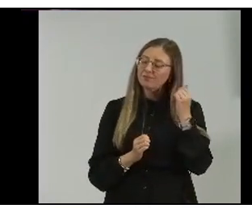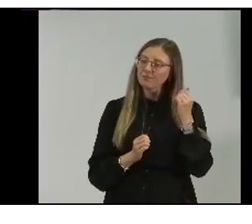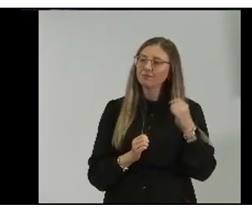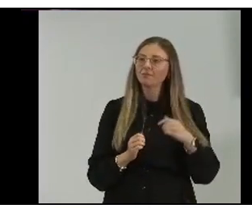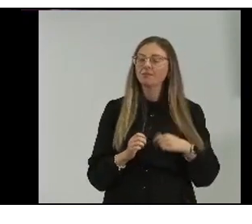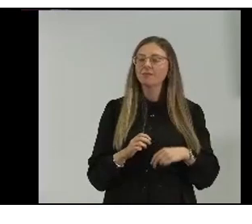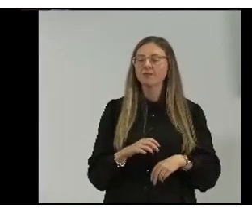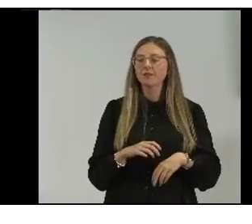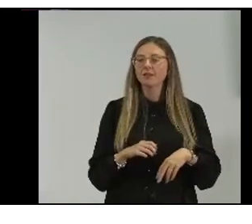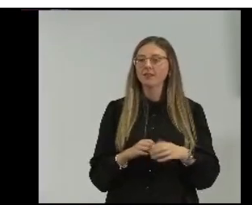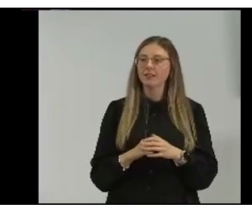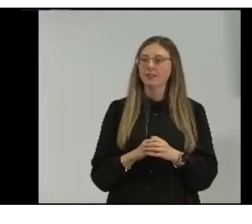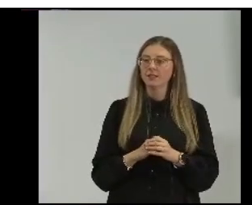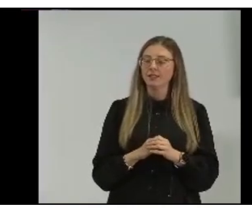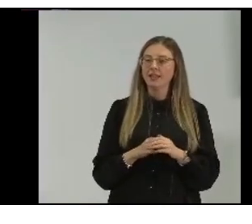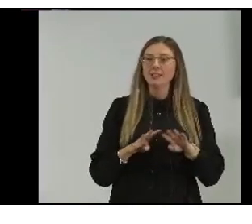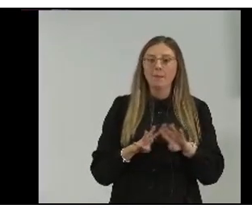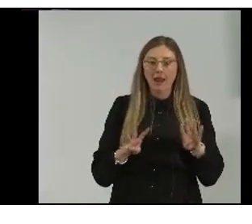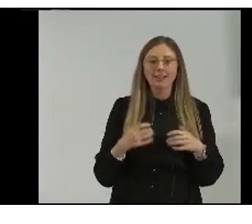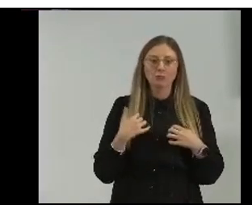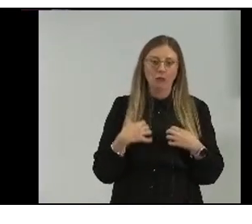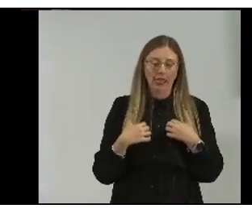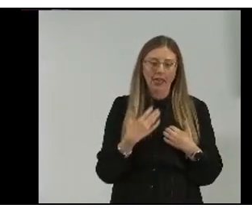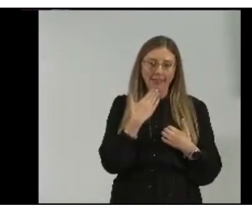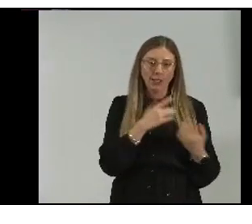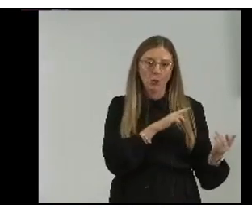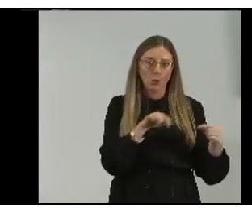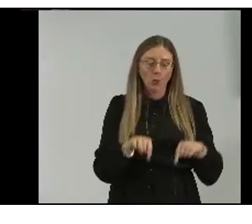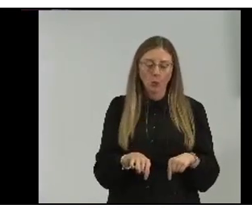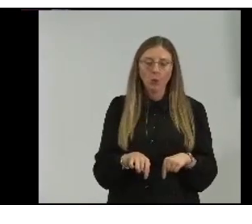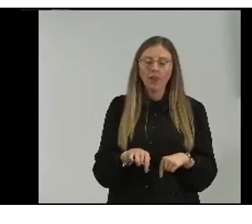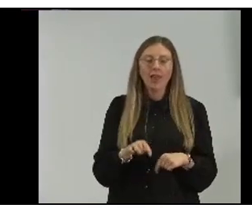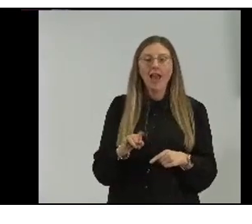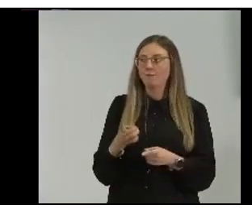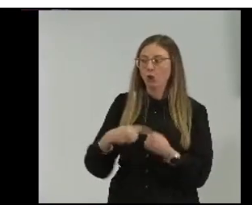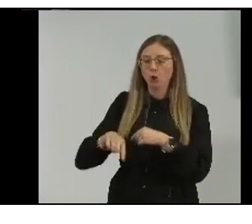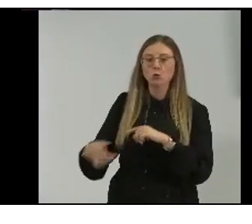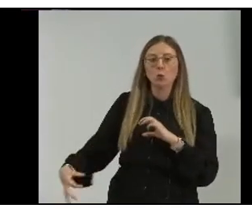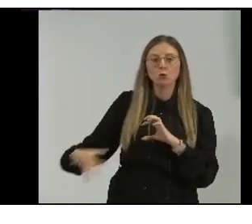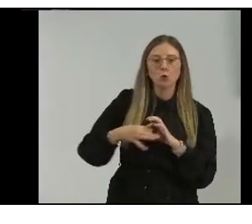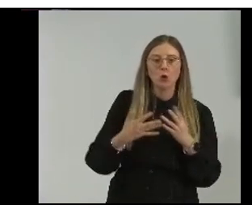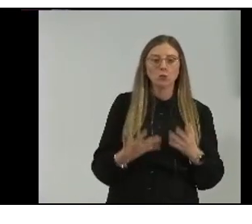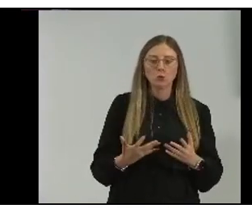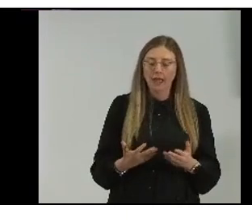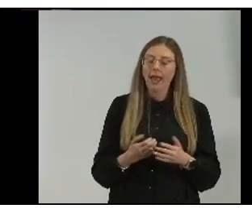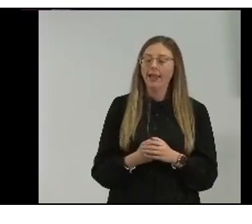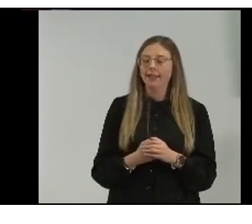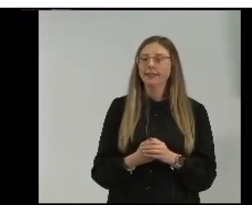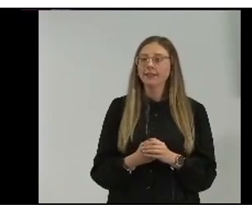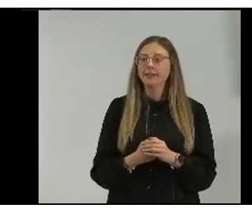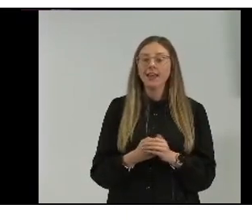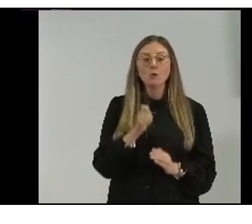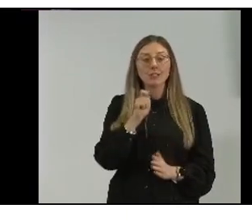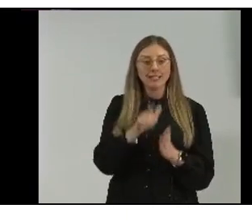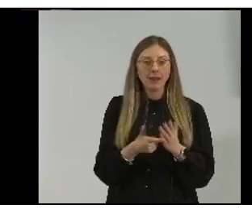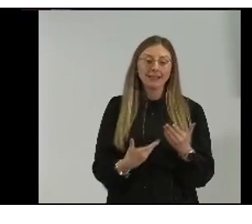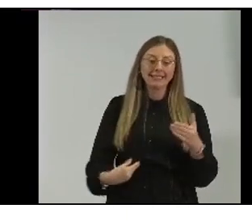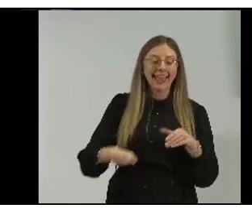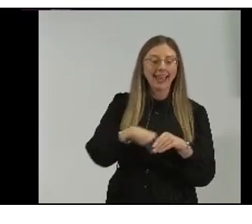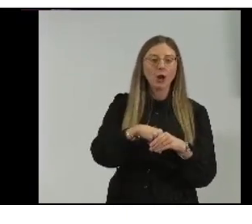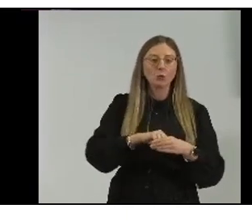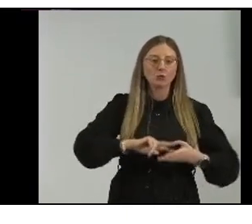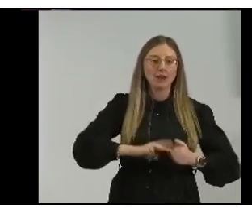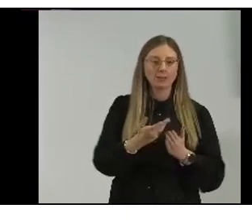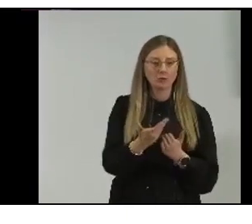Robin, with our 16 panelists, and that everyone else has joined us today to raise awareness on our disability inclusion